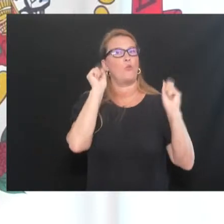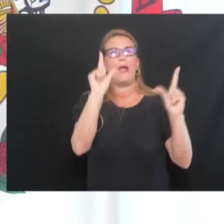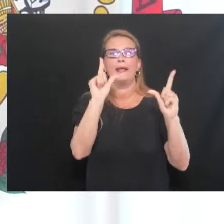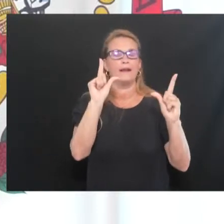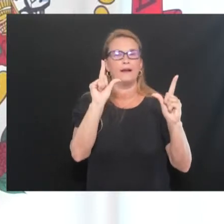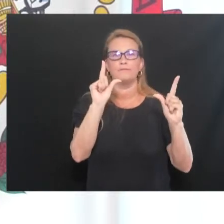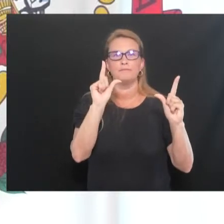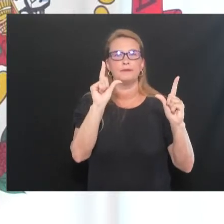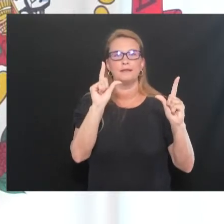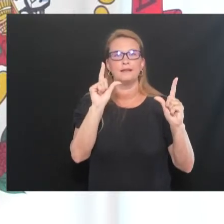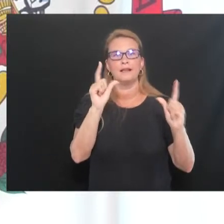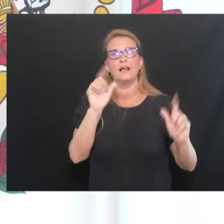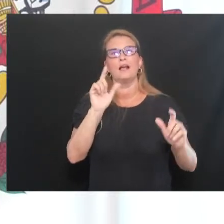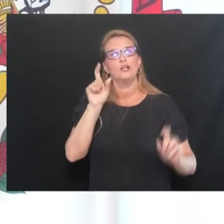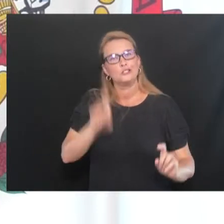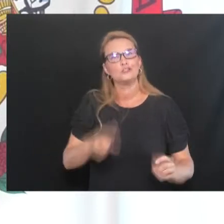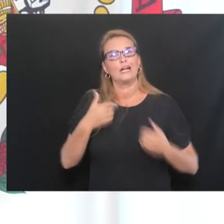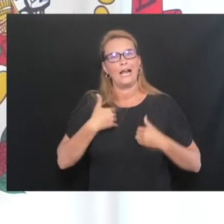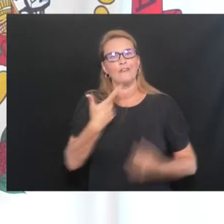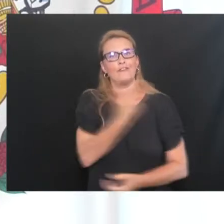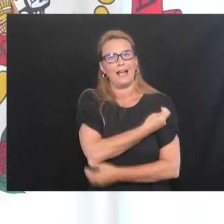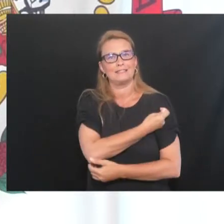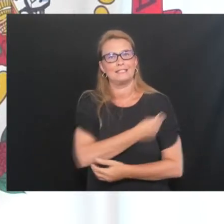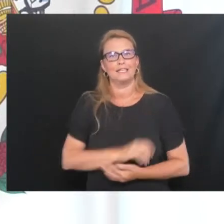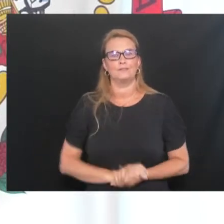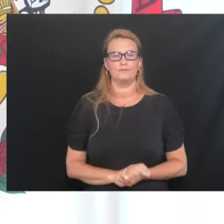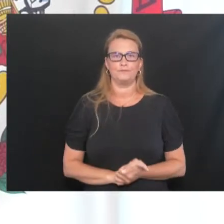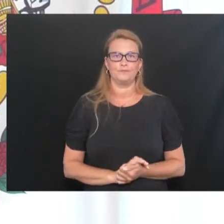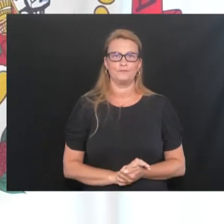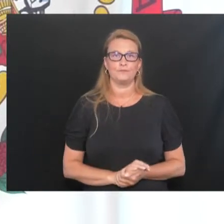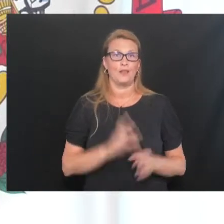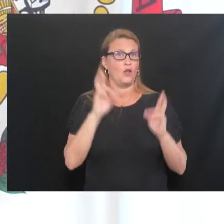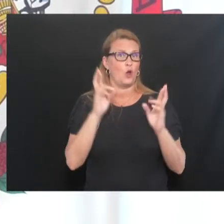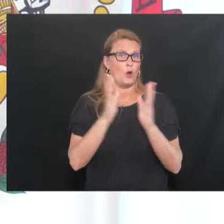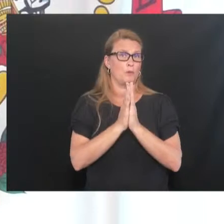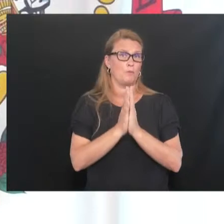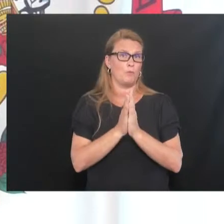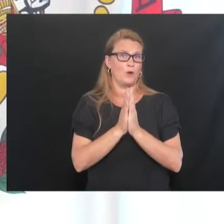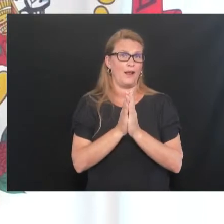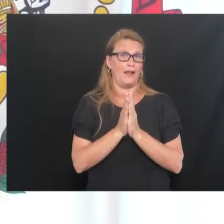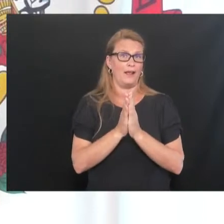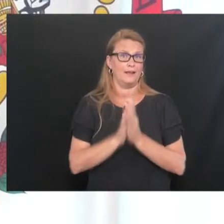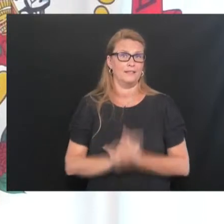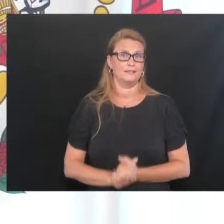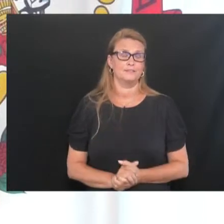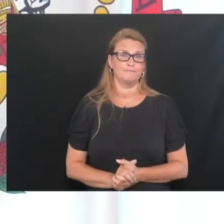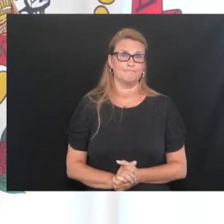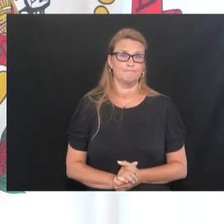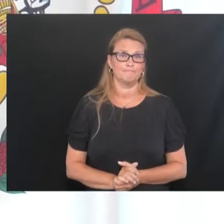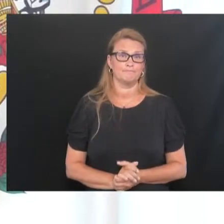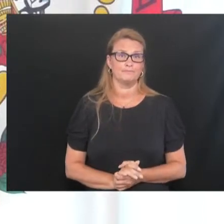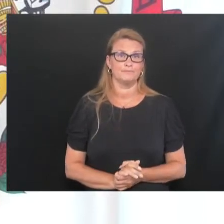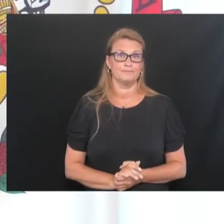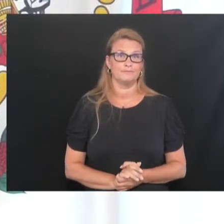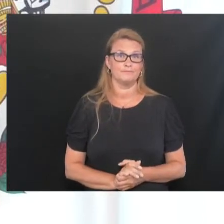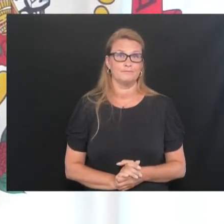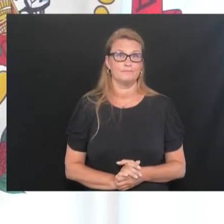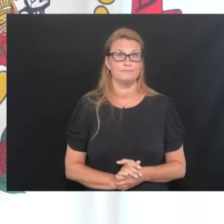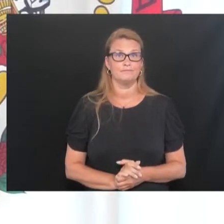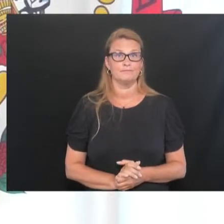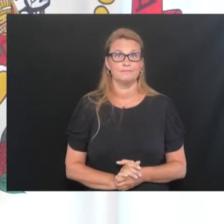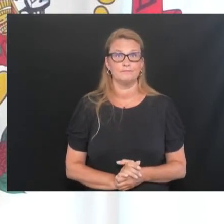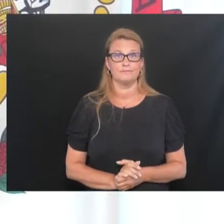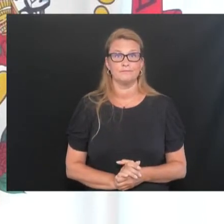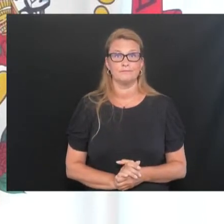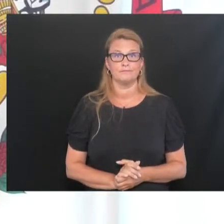we absolutely should all be vaccinated? I hope and pray it doesn't come to anything like that. But